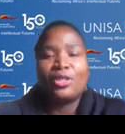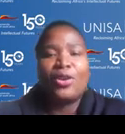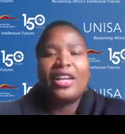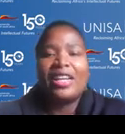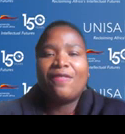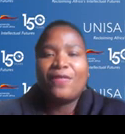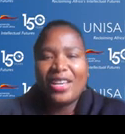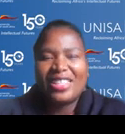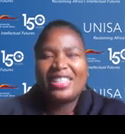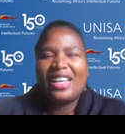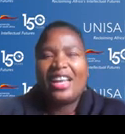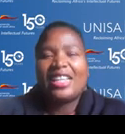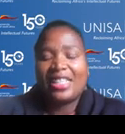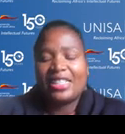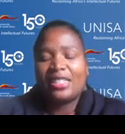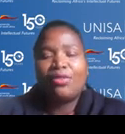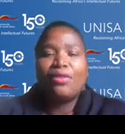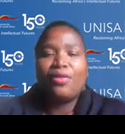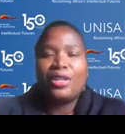in ensuring